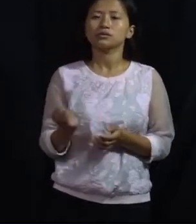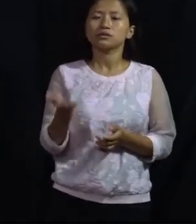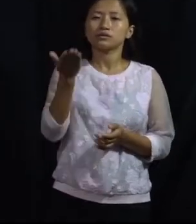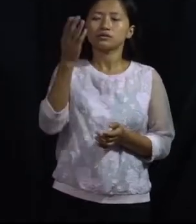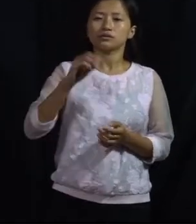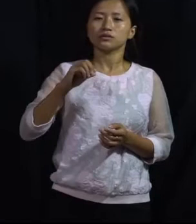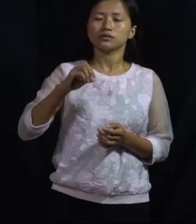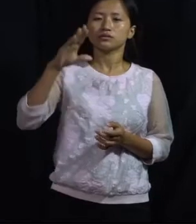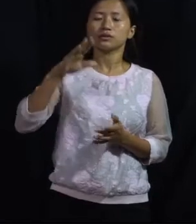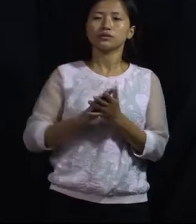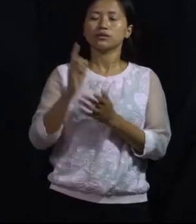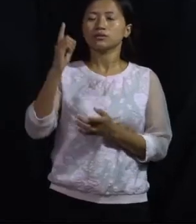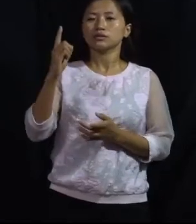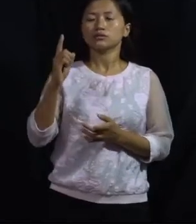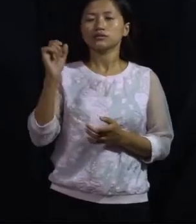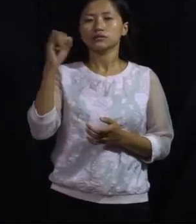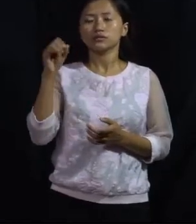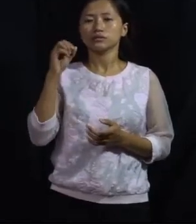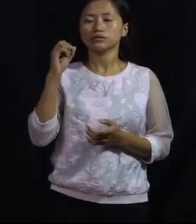by 1,764.